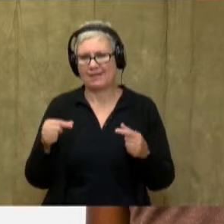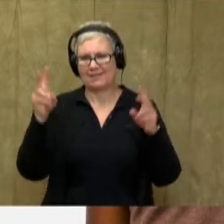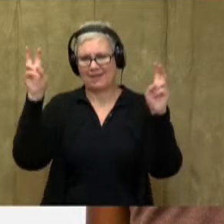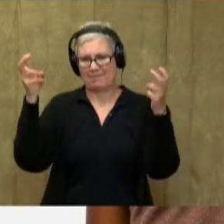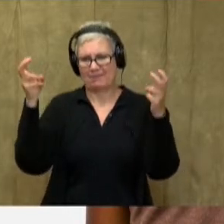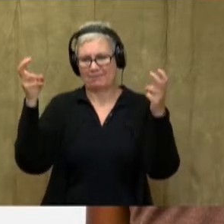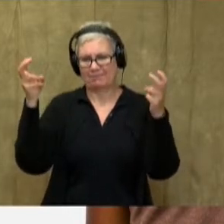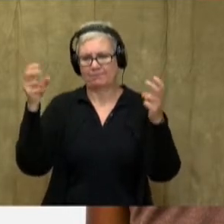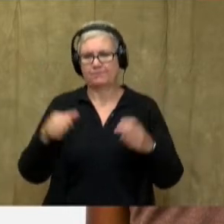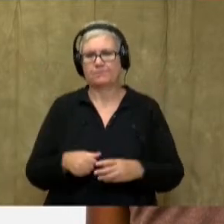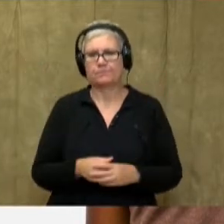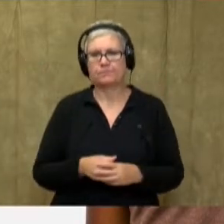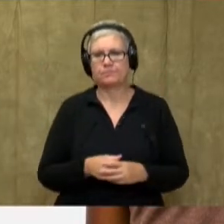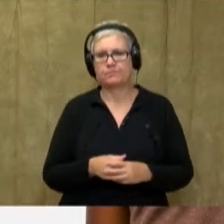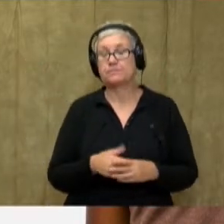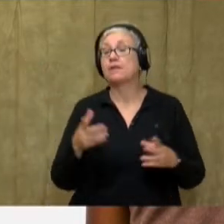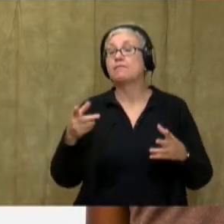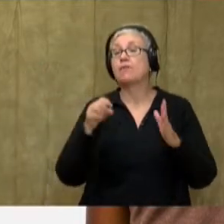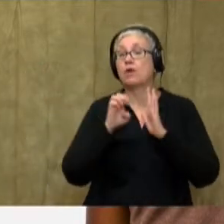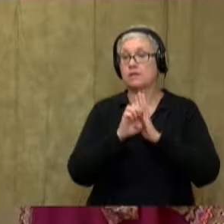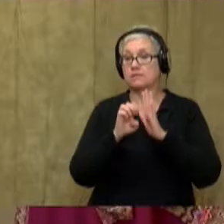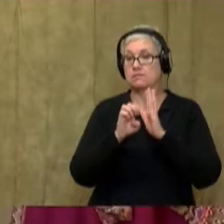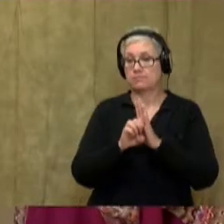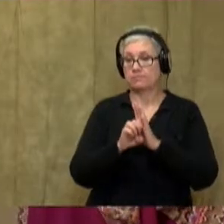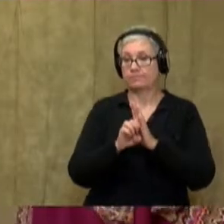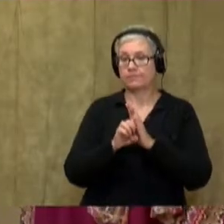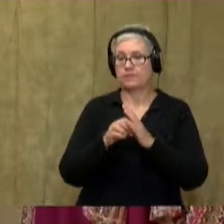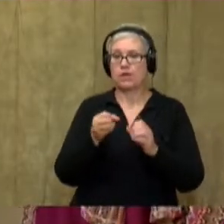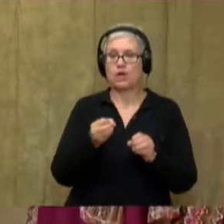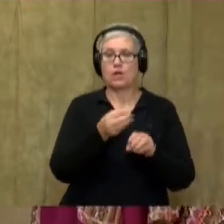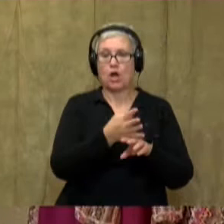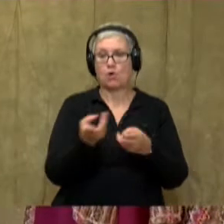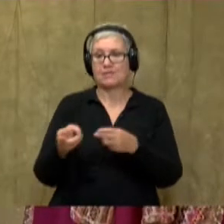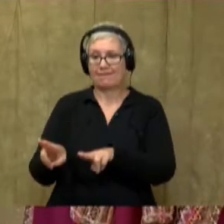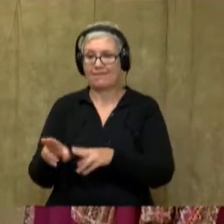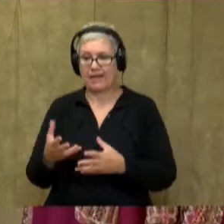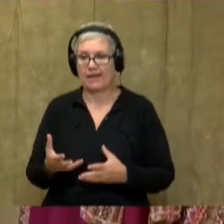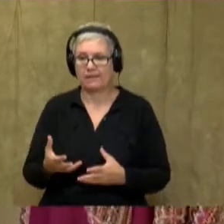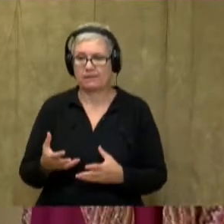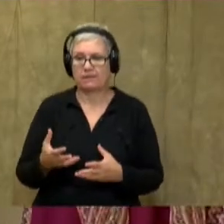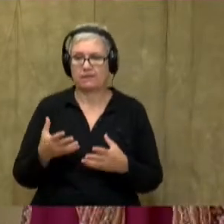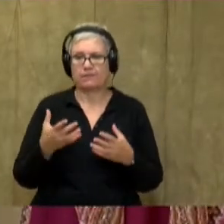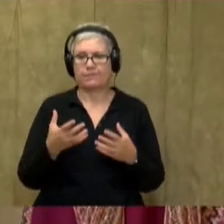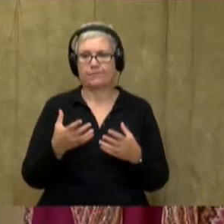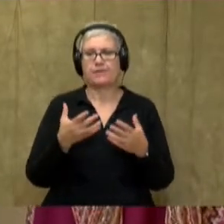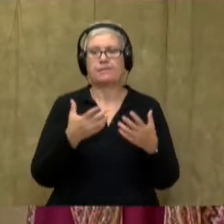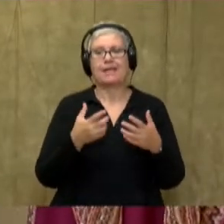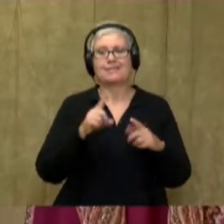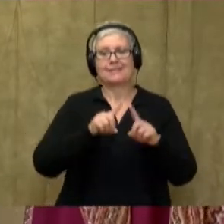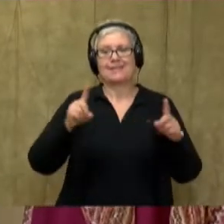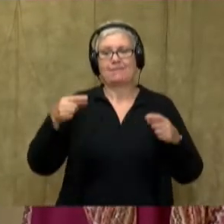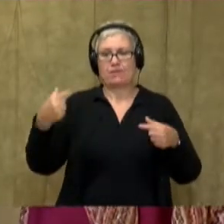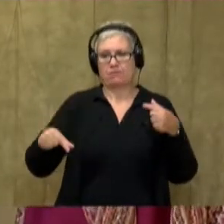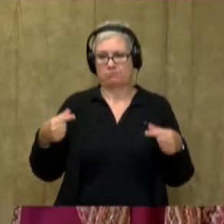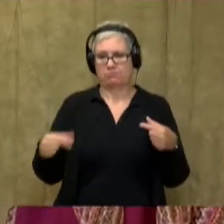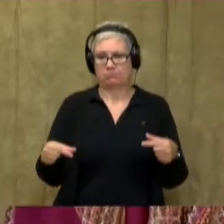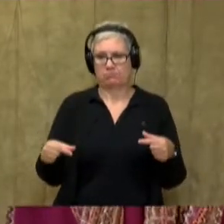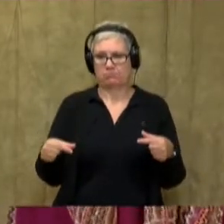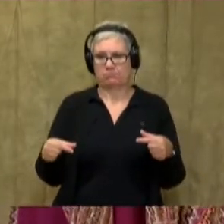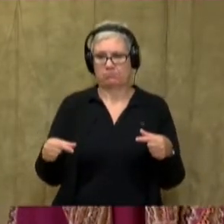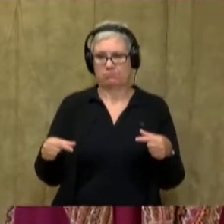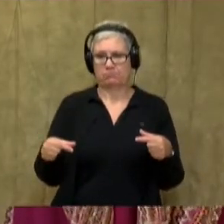topic. Like, for example, a cause and effect paper is very different from an argumentative paper